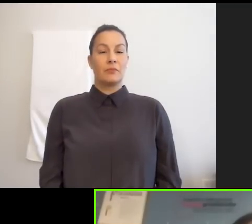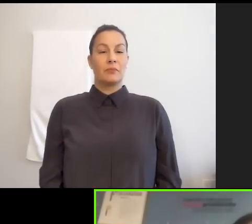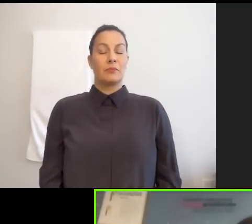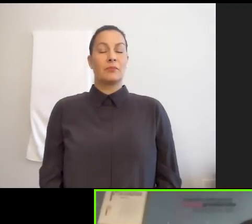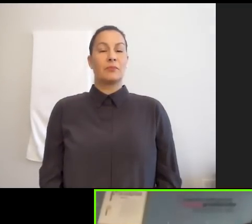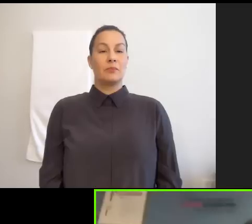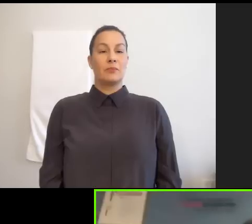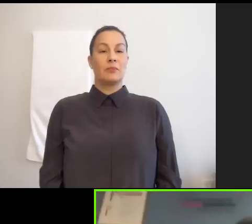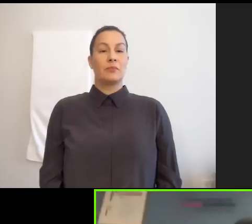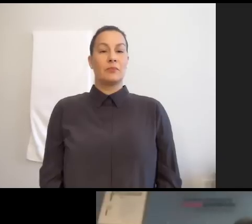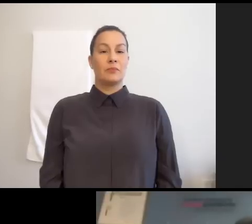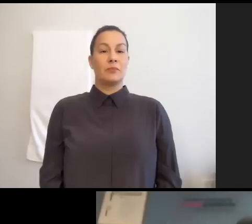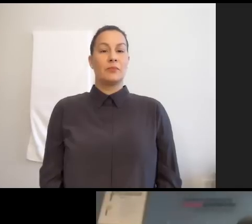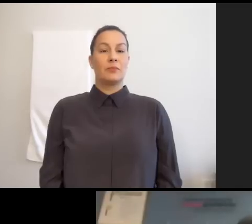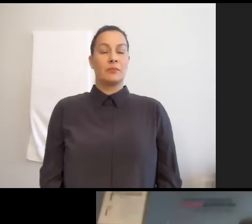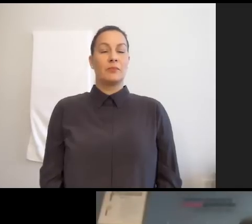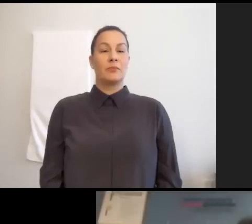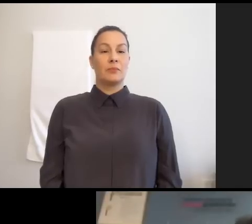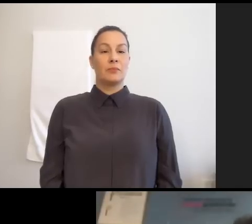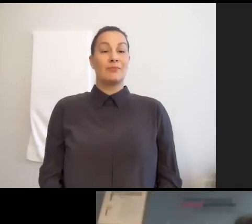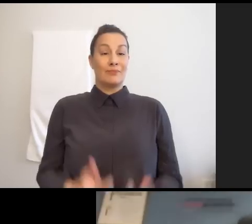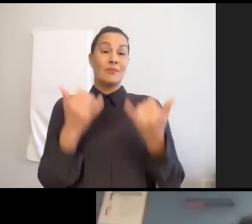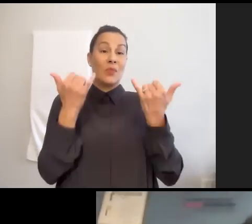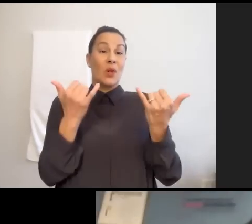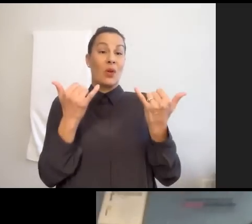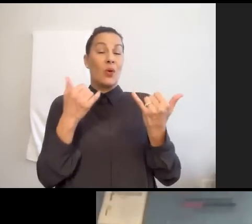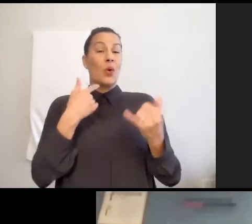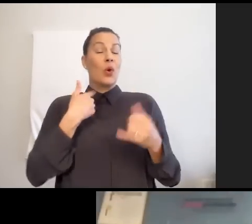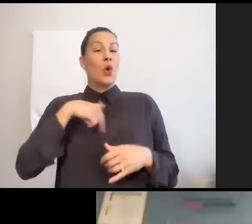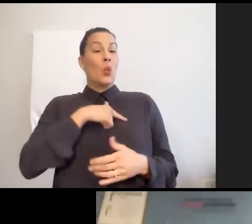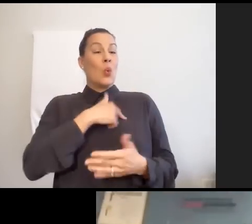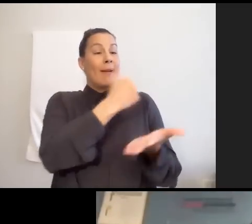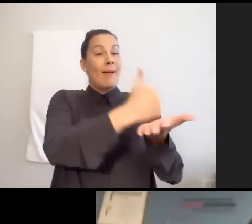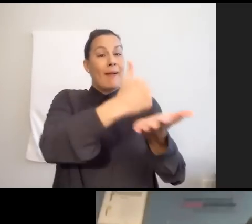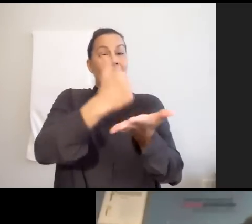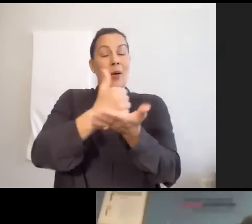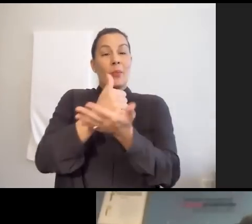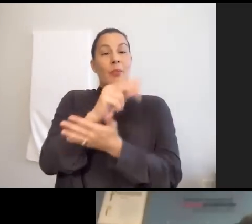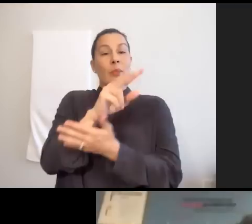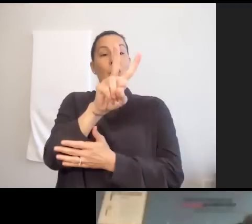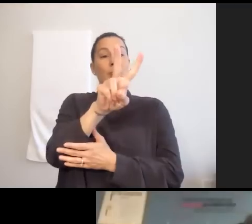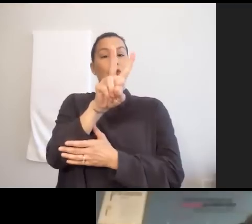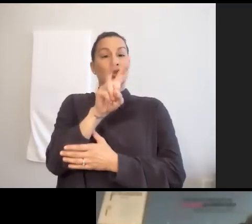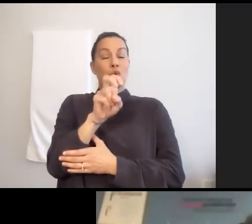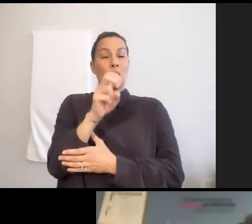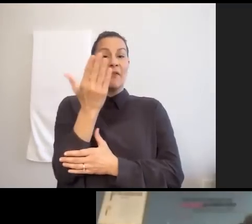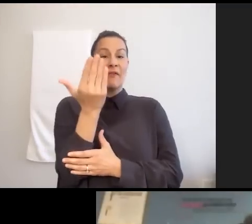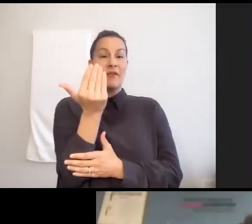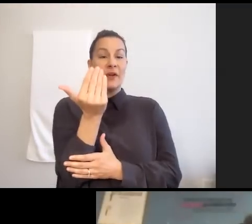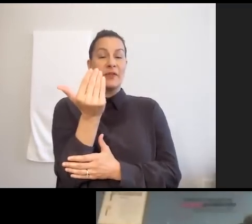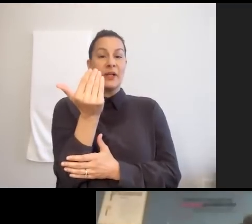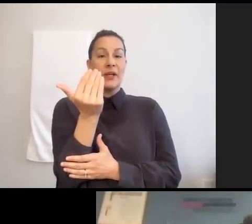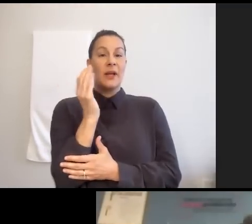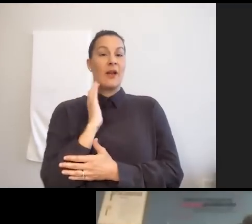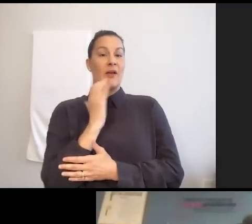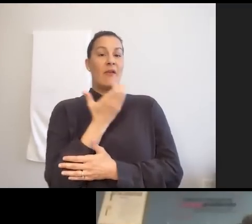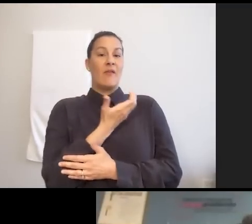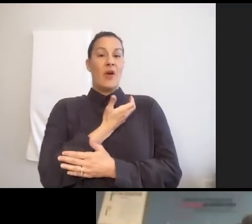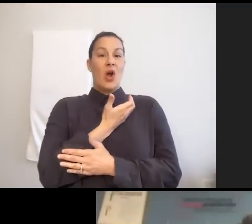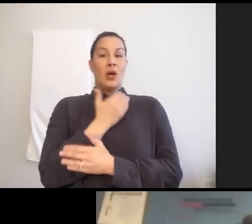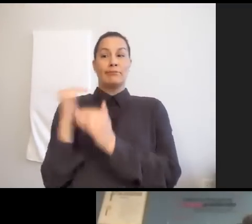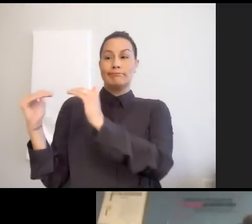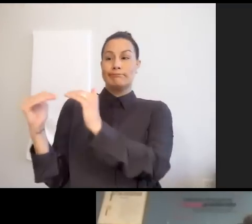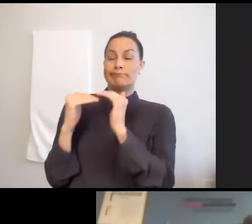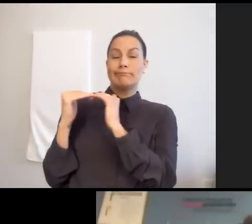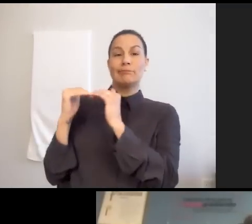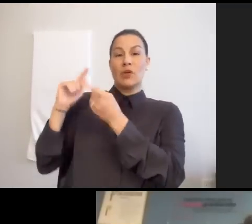olvidada? And at the moment, we are helping 215 of our comrades, of our friends